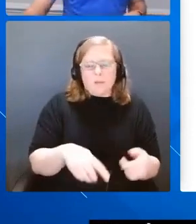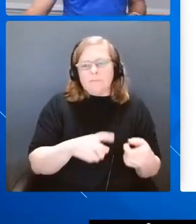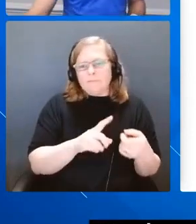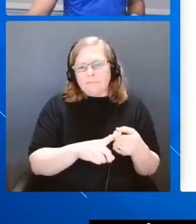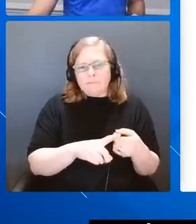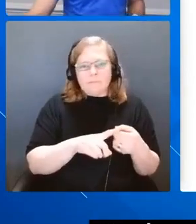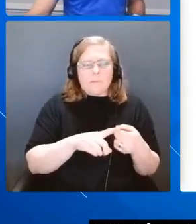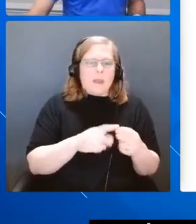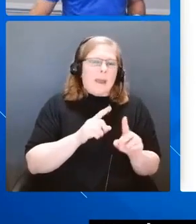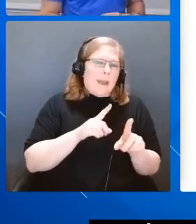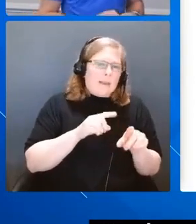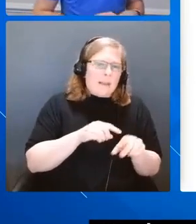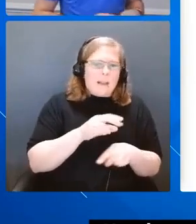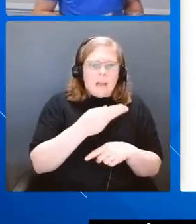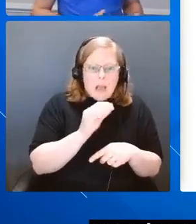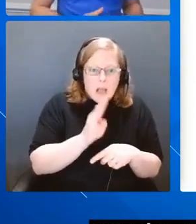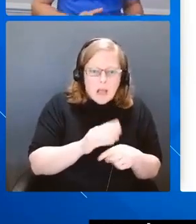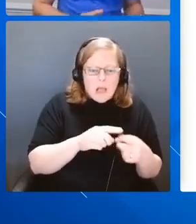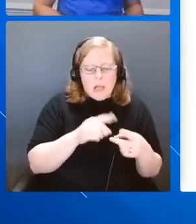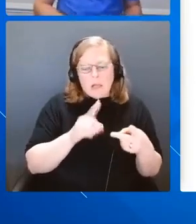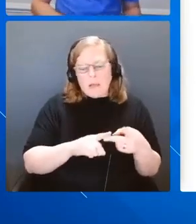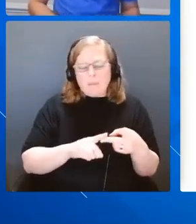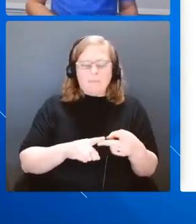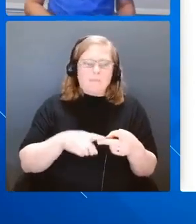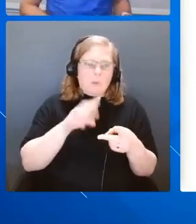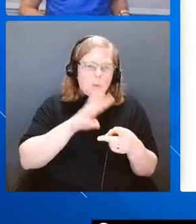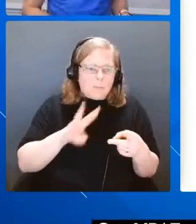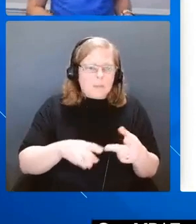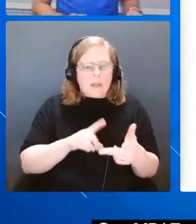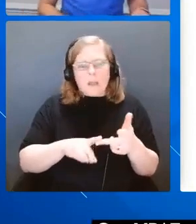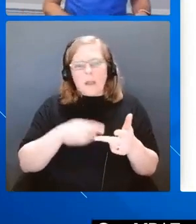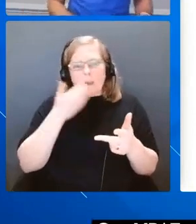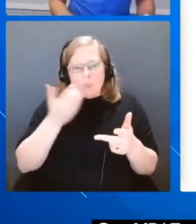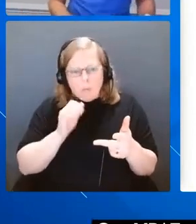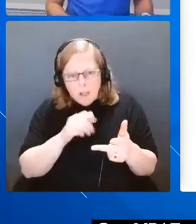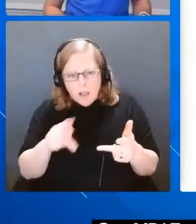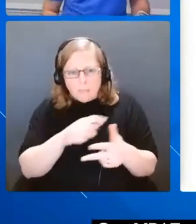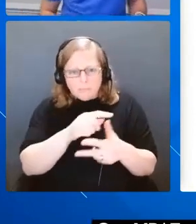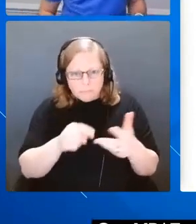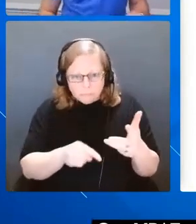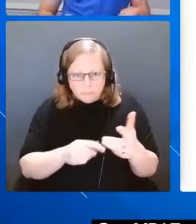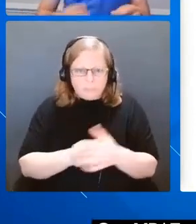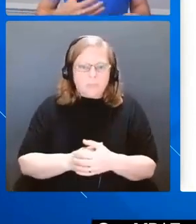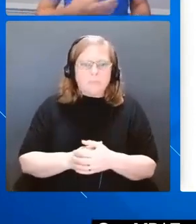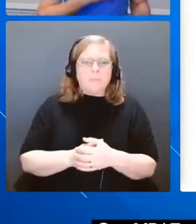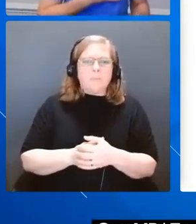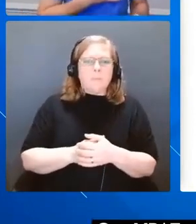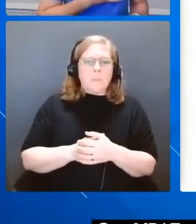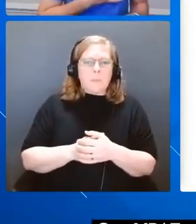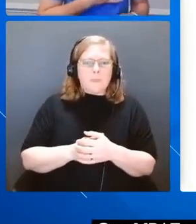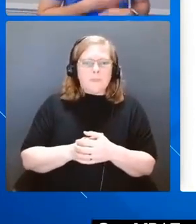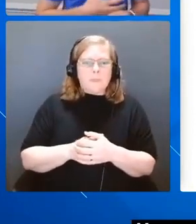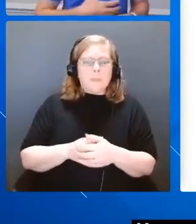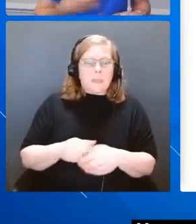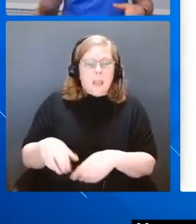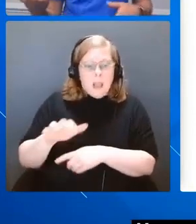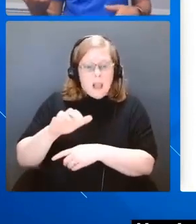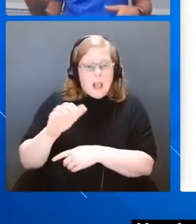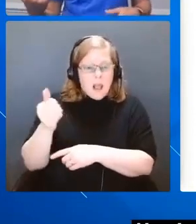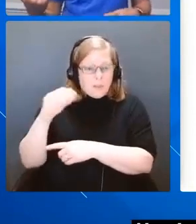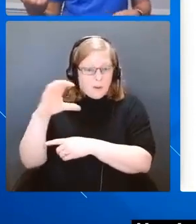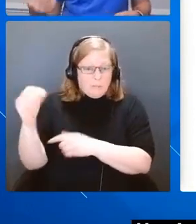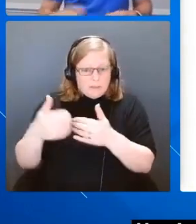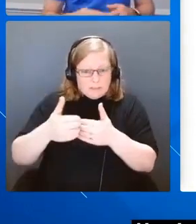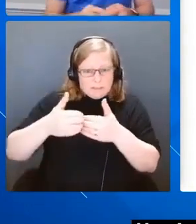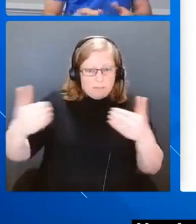Hub Mobile. Our VPATs are created by an independent third-party accessibility firm. I personally have written VPATs,